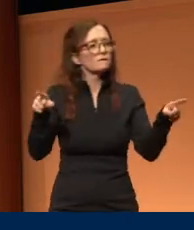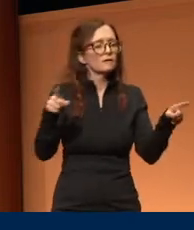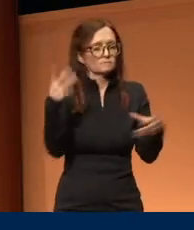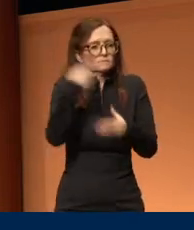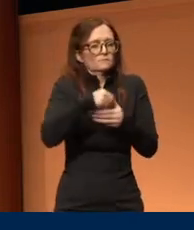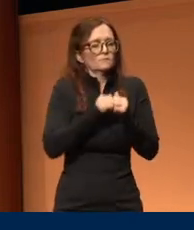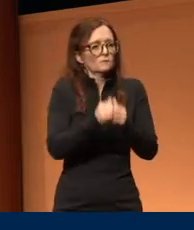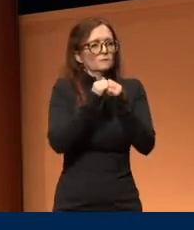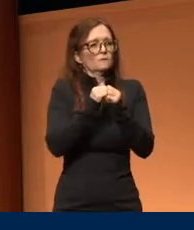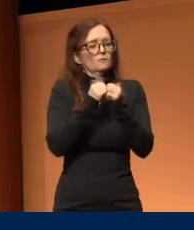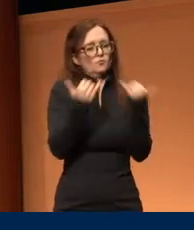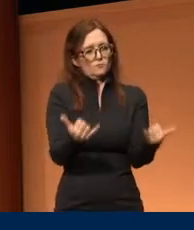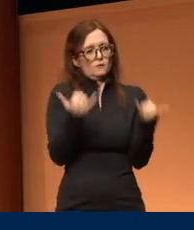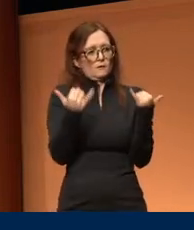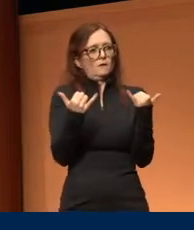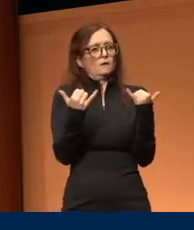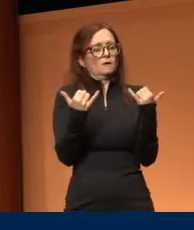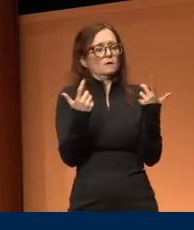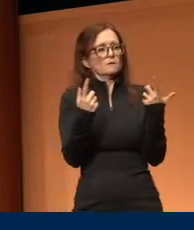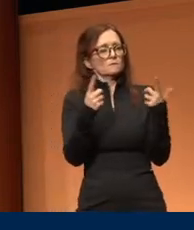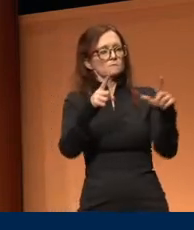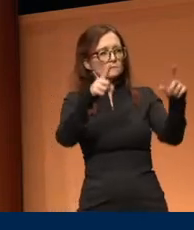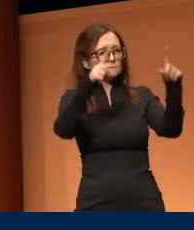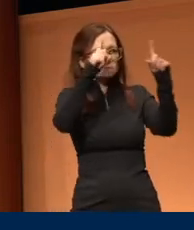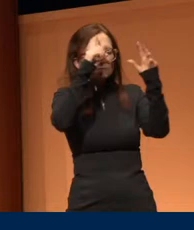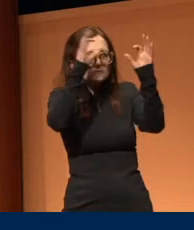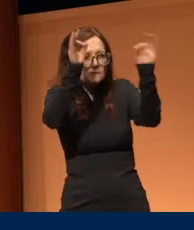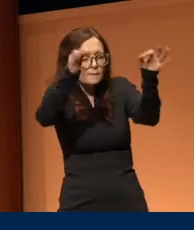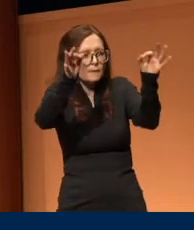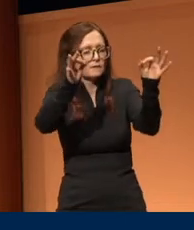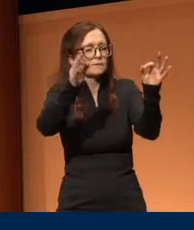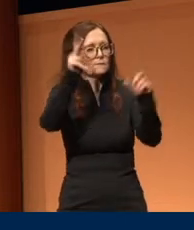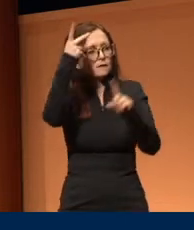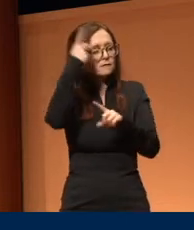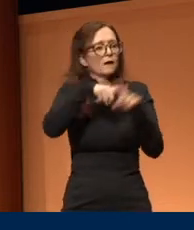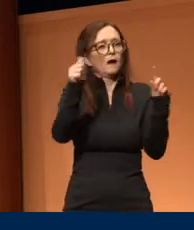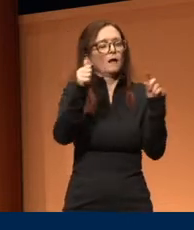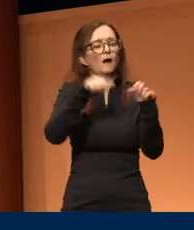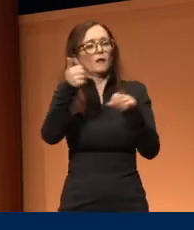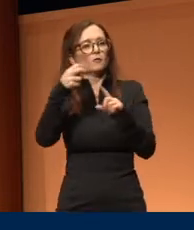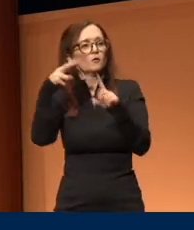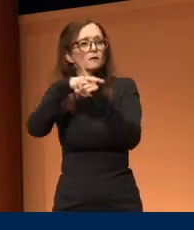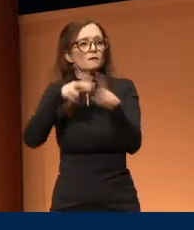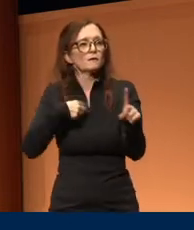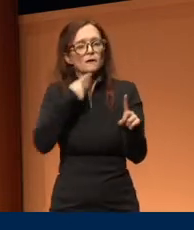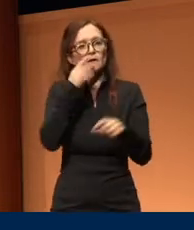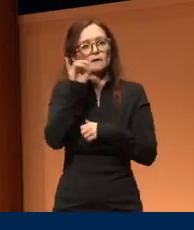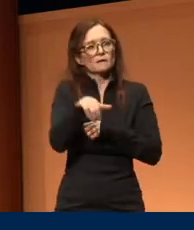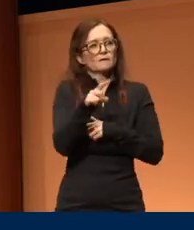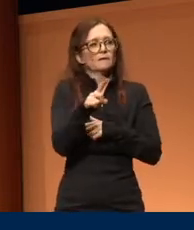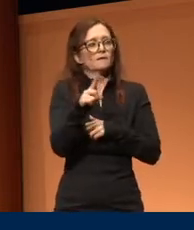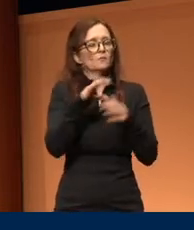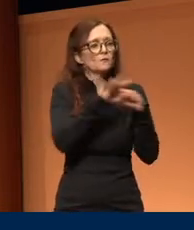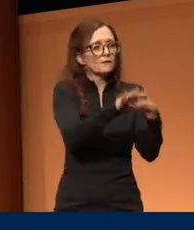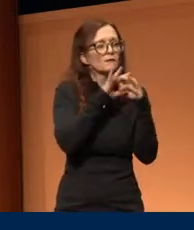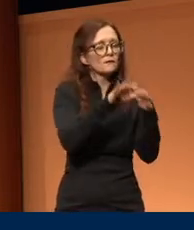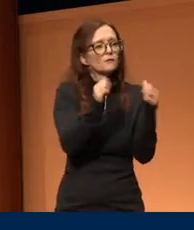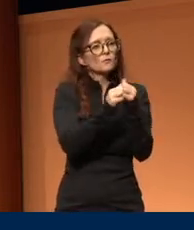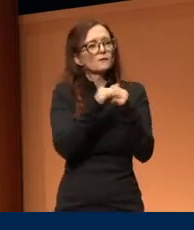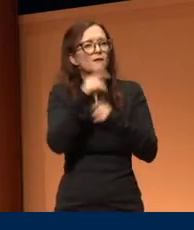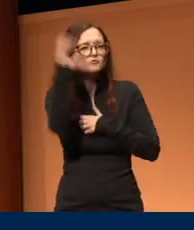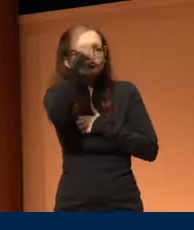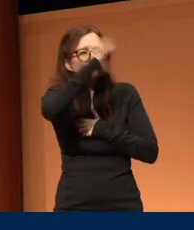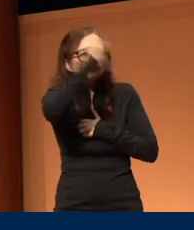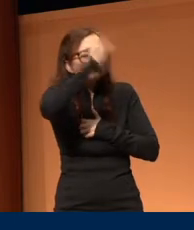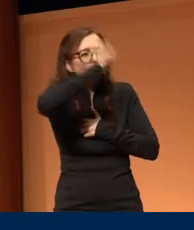for modern deliberative democratic politics. The novel claim I made here is about the symbiotic relation between the search for truth